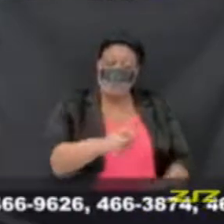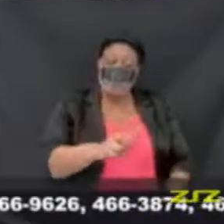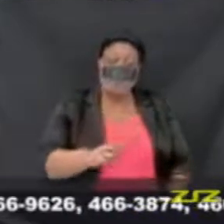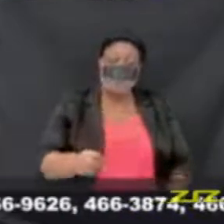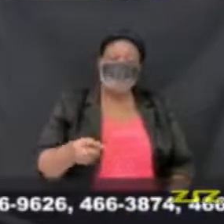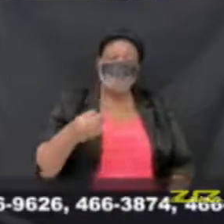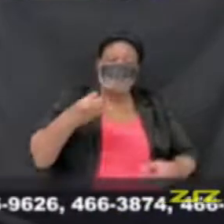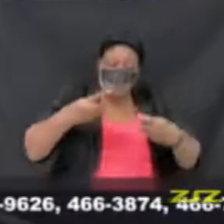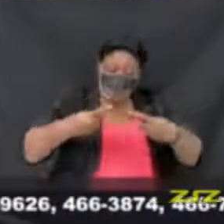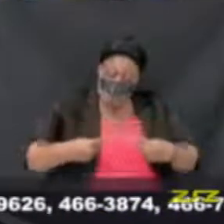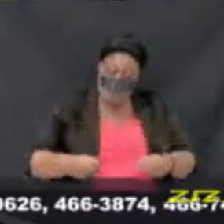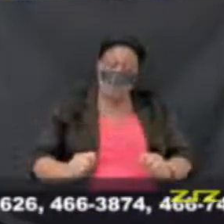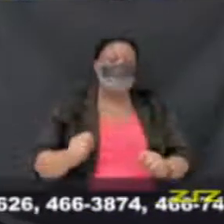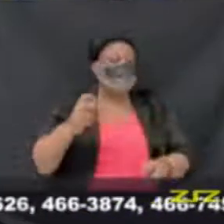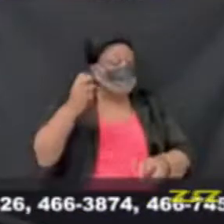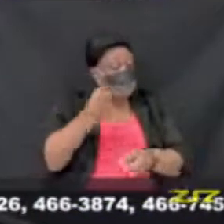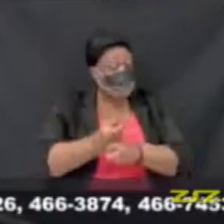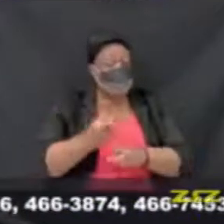organized